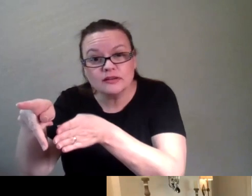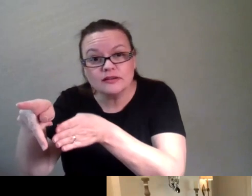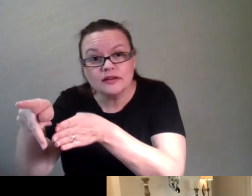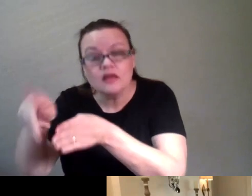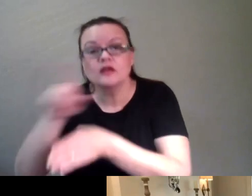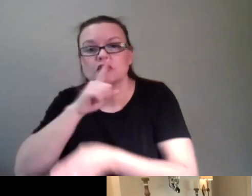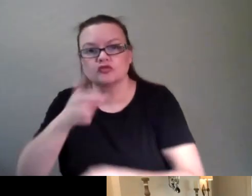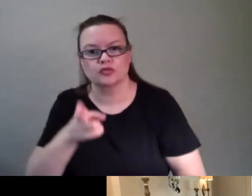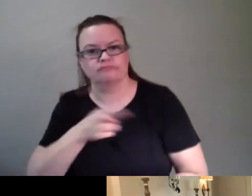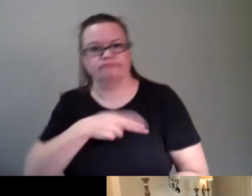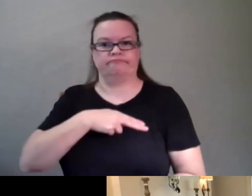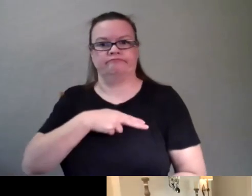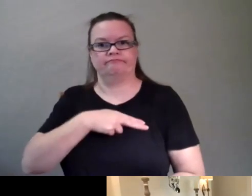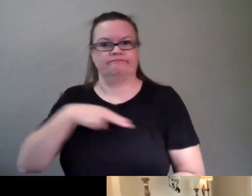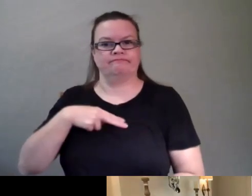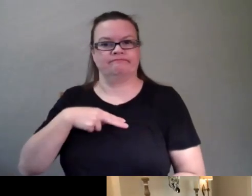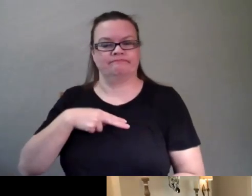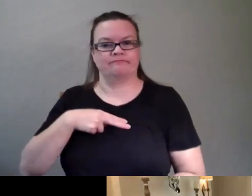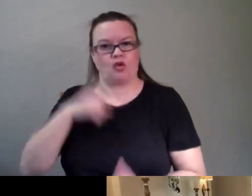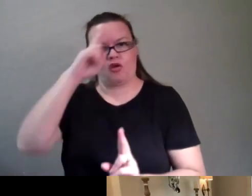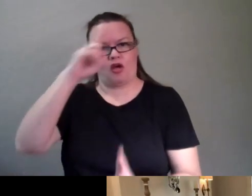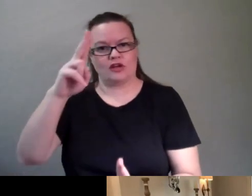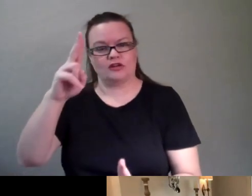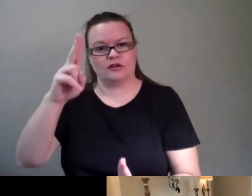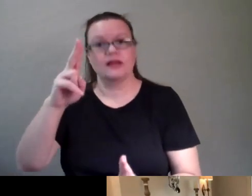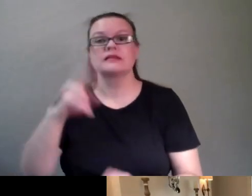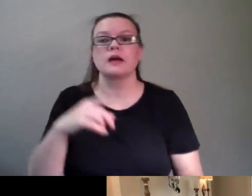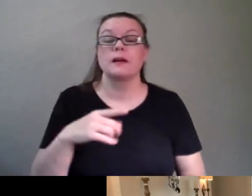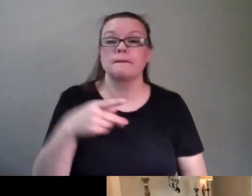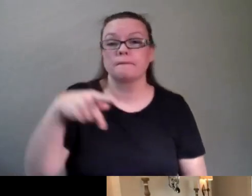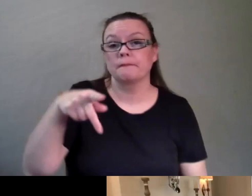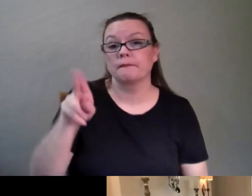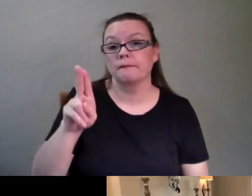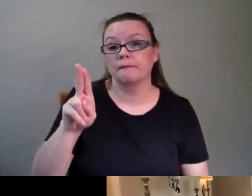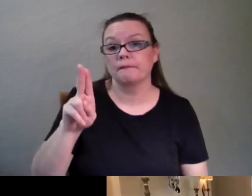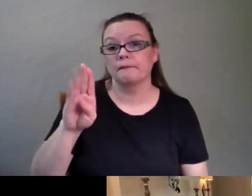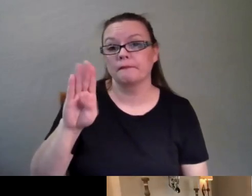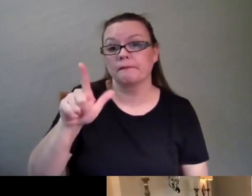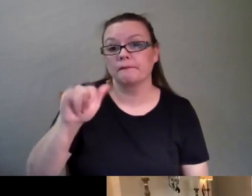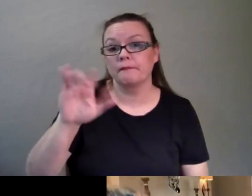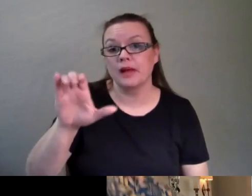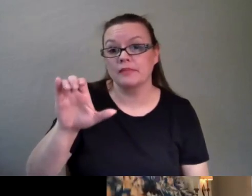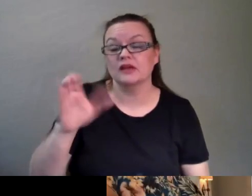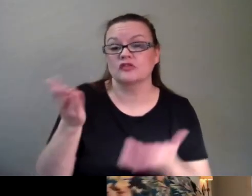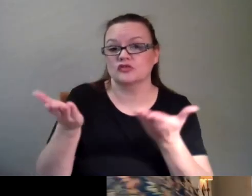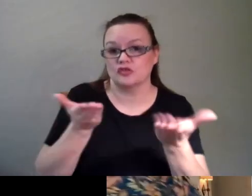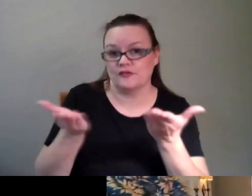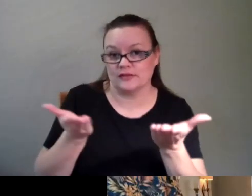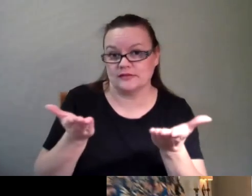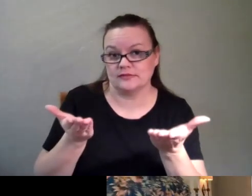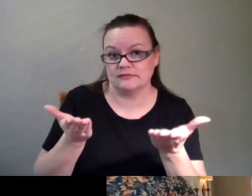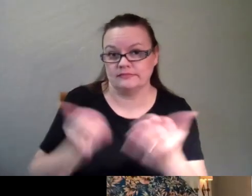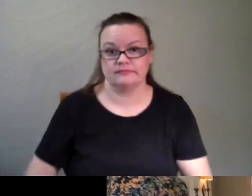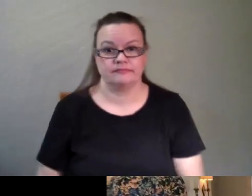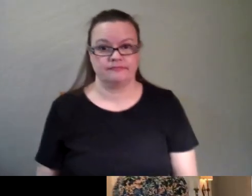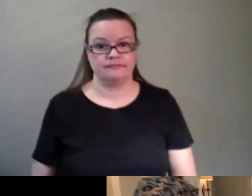We frankly, we work for people who could make a lot more money and have a lot better lives if they were not such